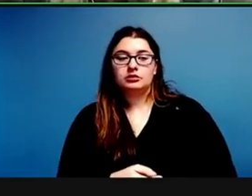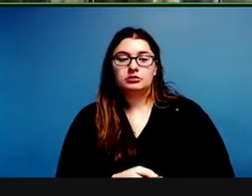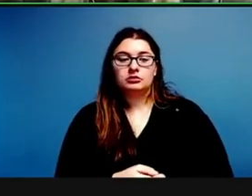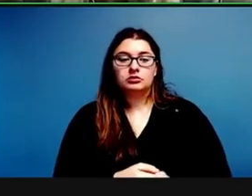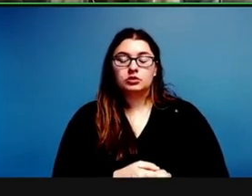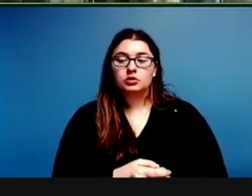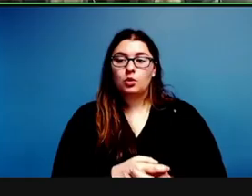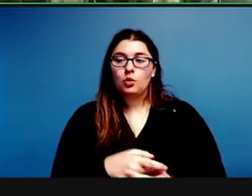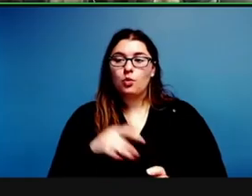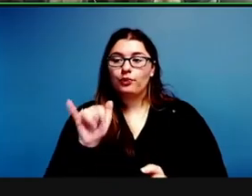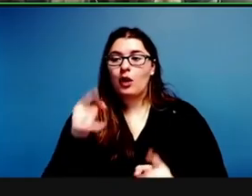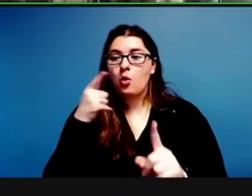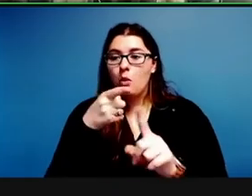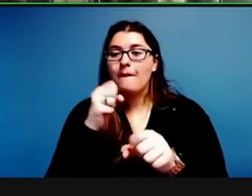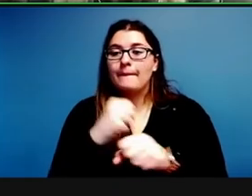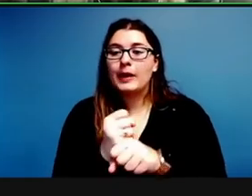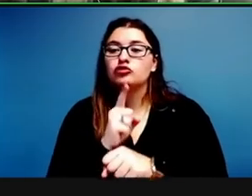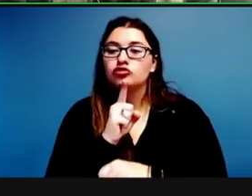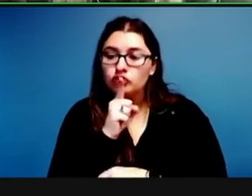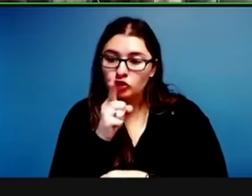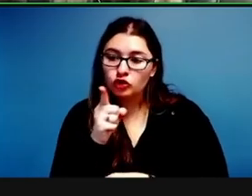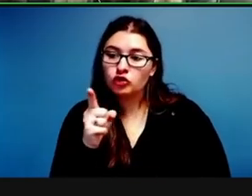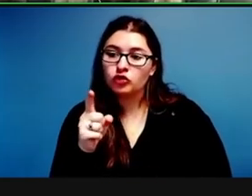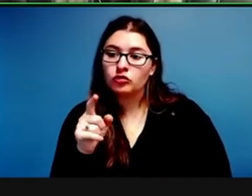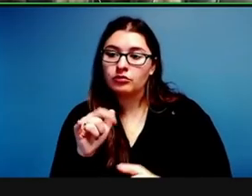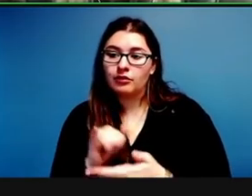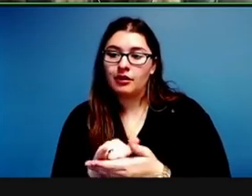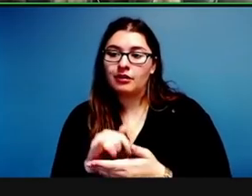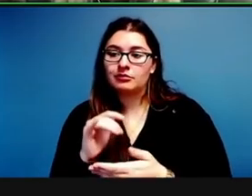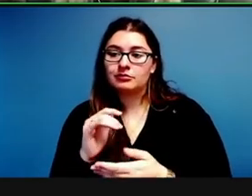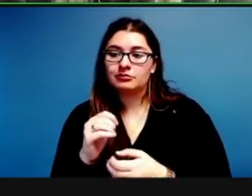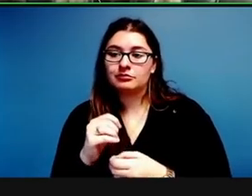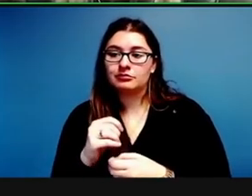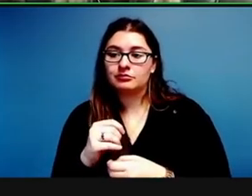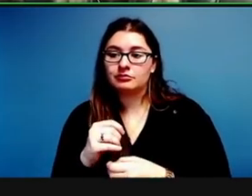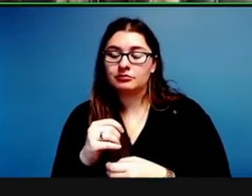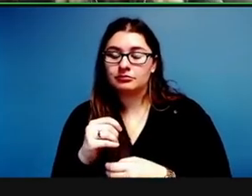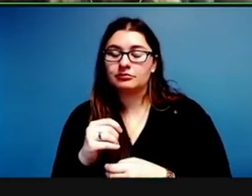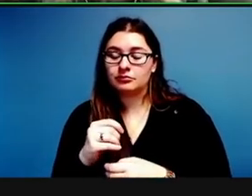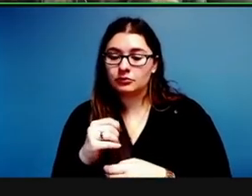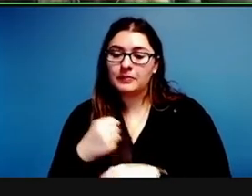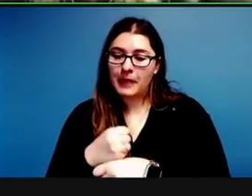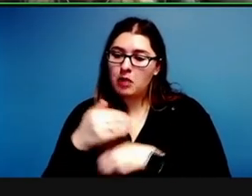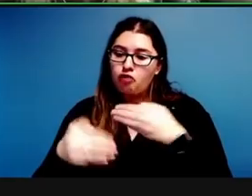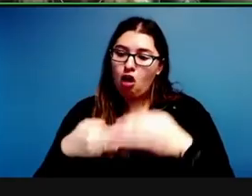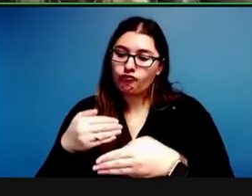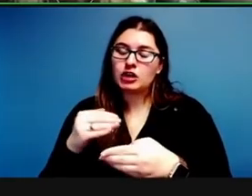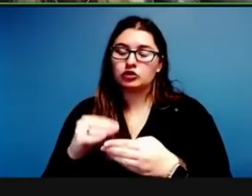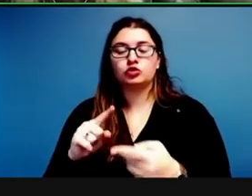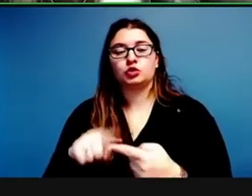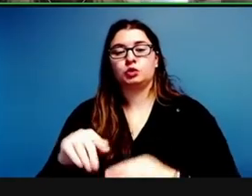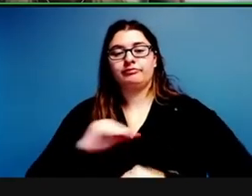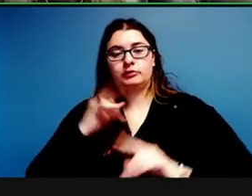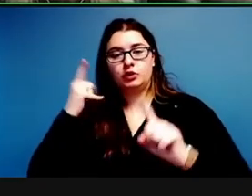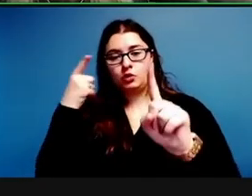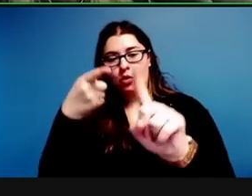those objectives are making sure that we're going to make sure that we're on track to hit our goal.